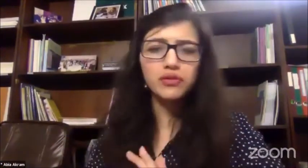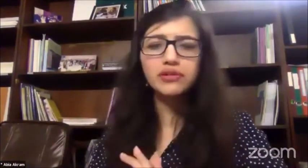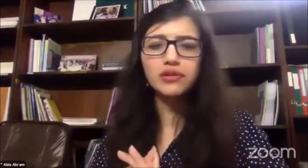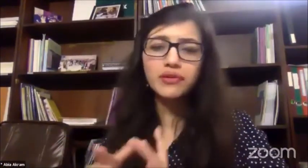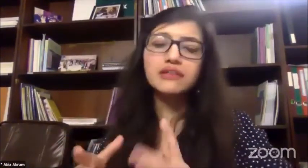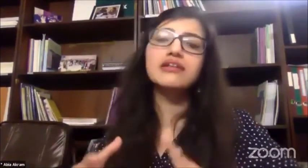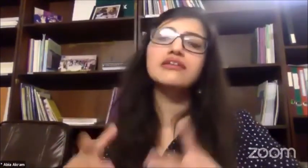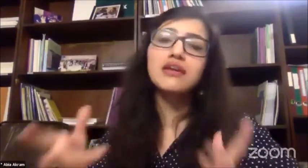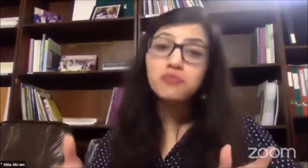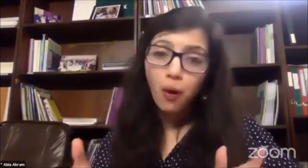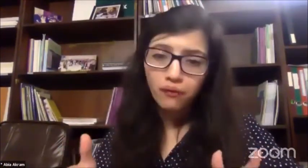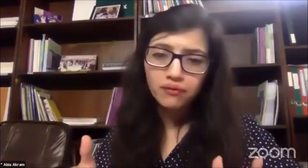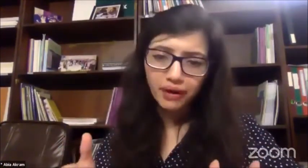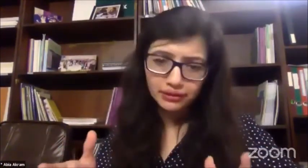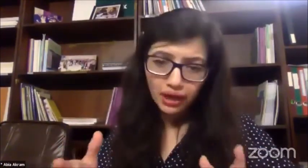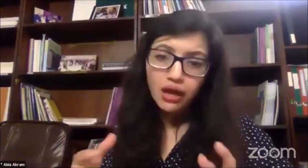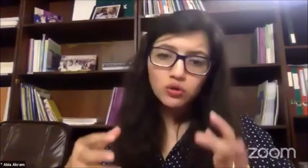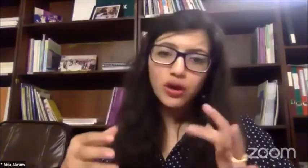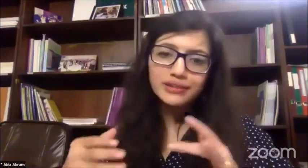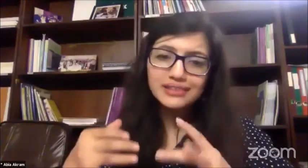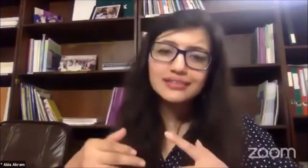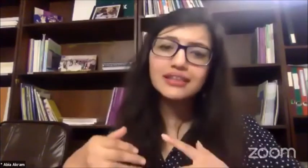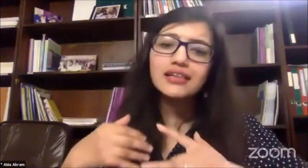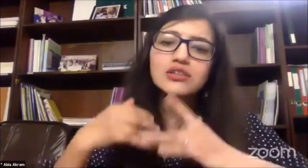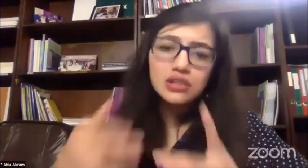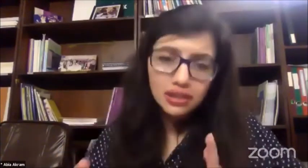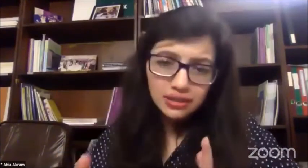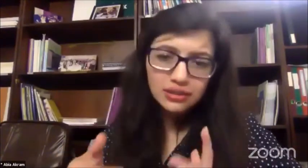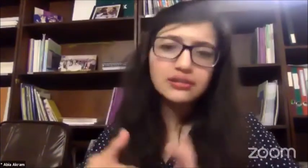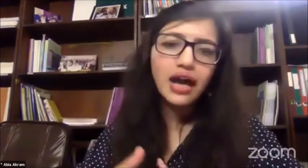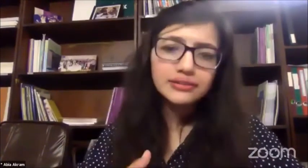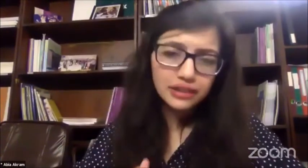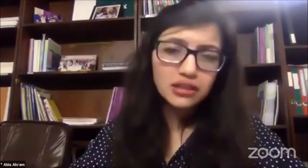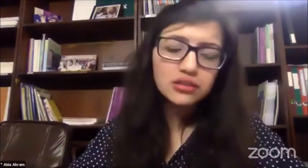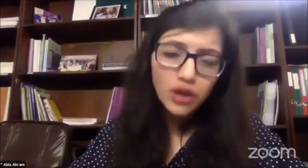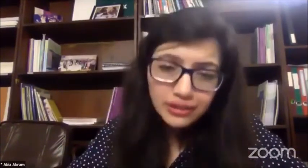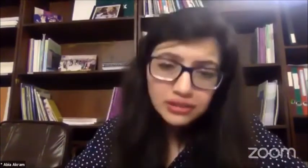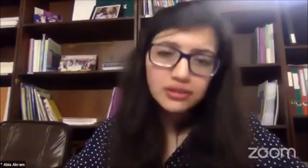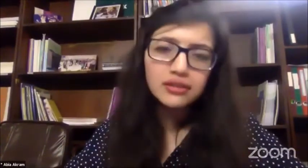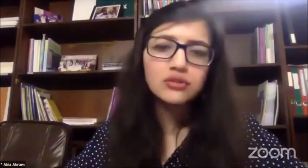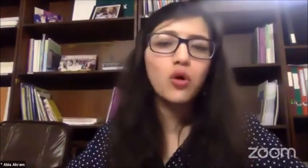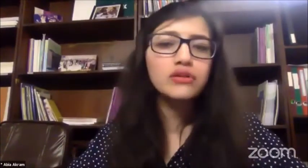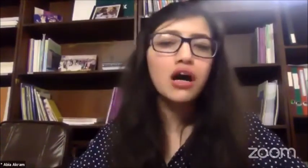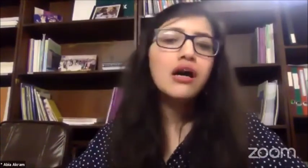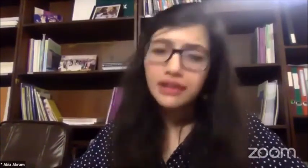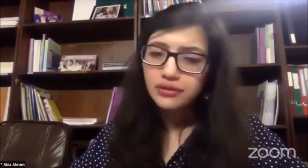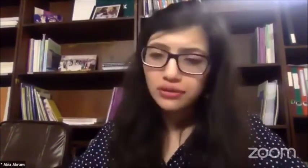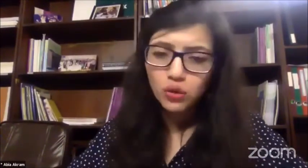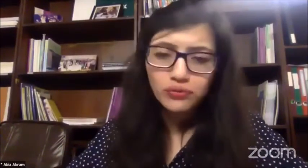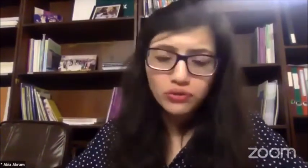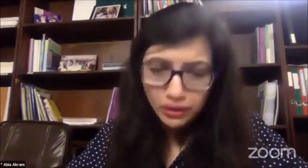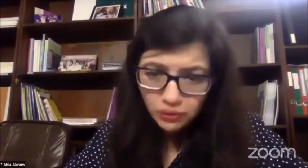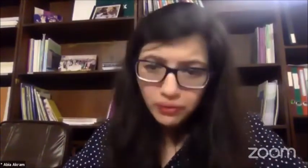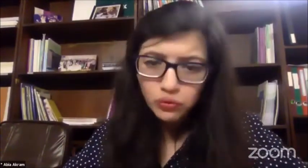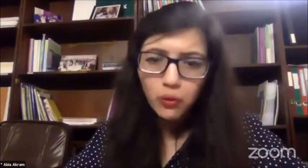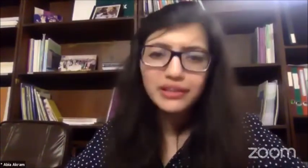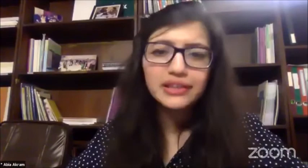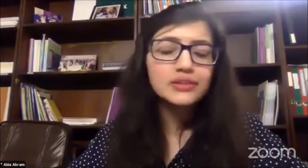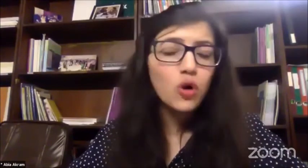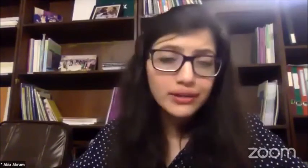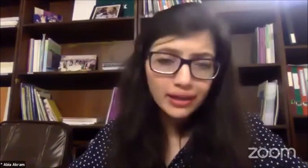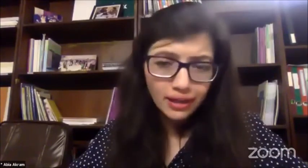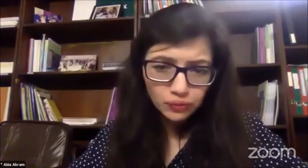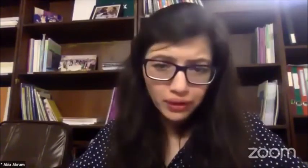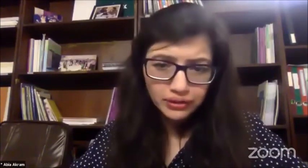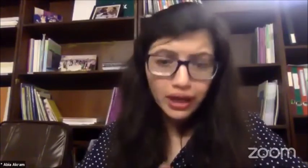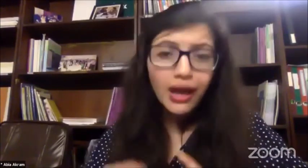women with disabilities empowerment. So at least they can share that challenges or the cases of the gender-based violence